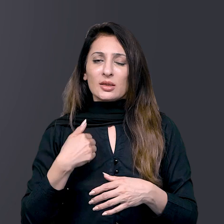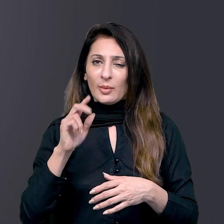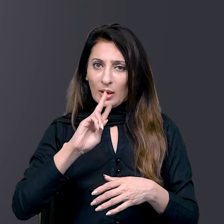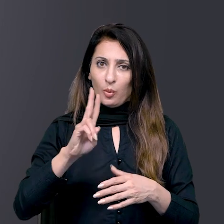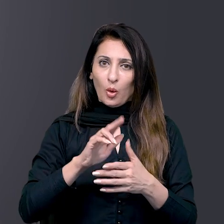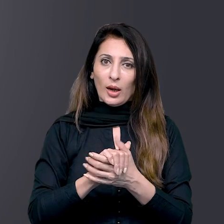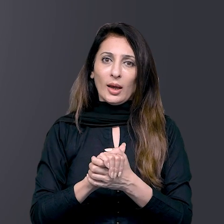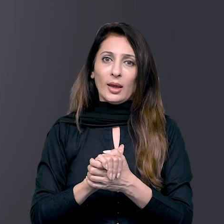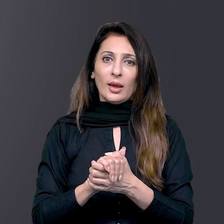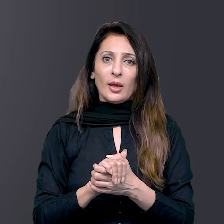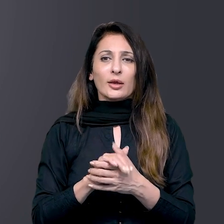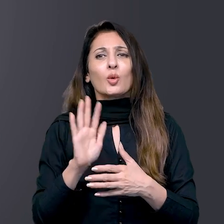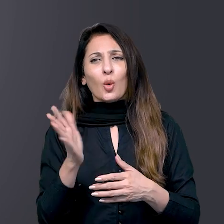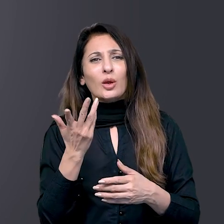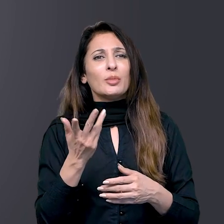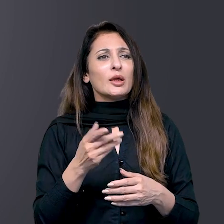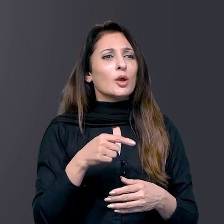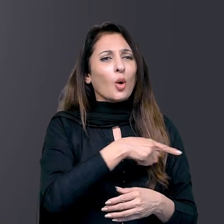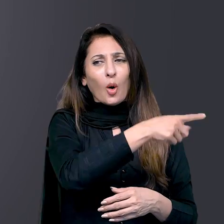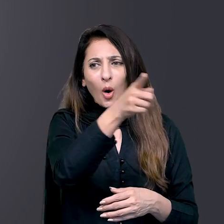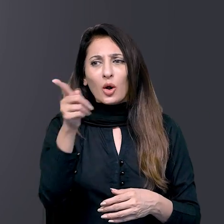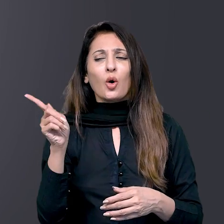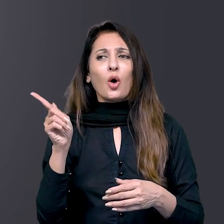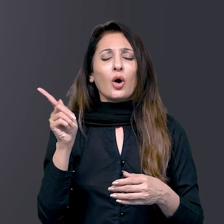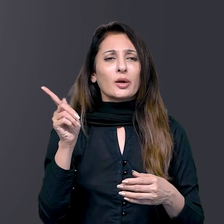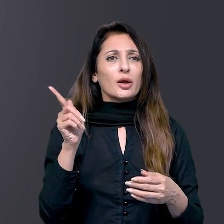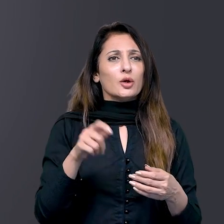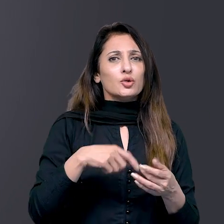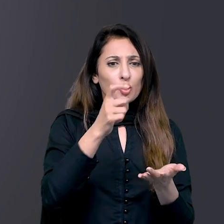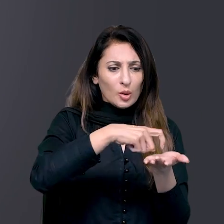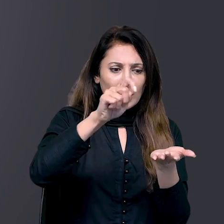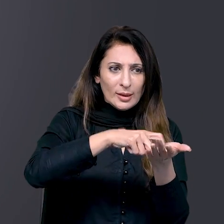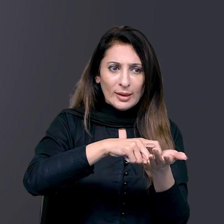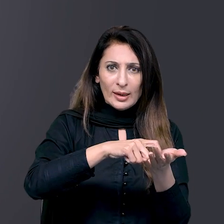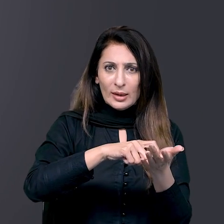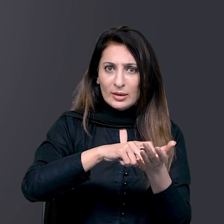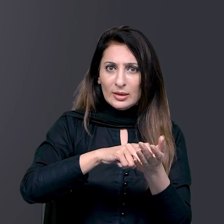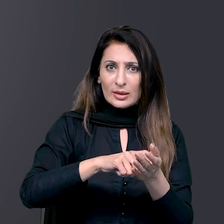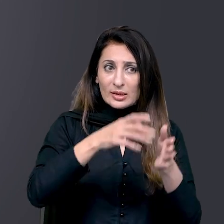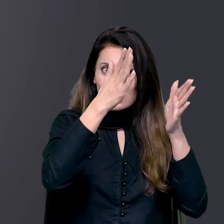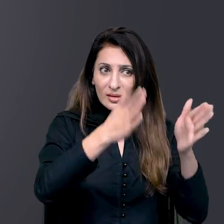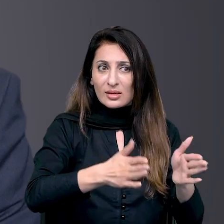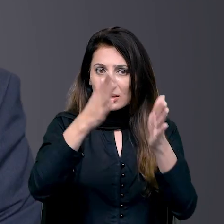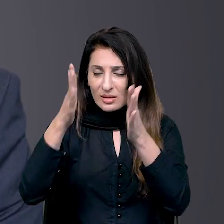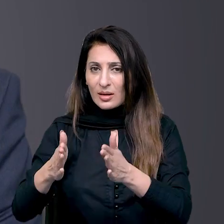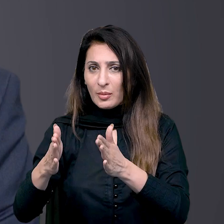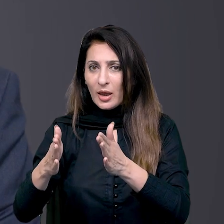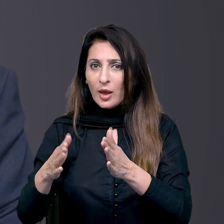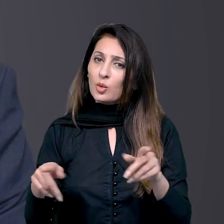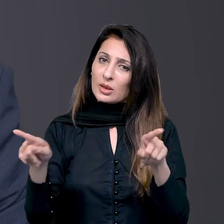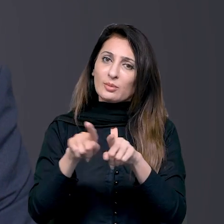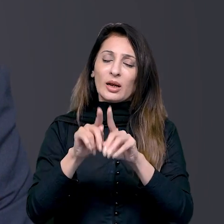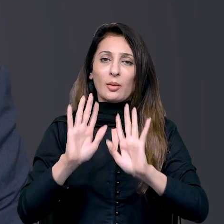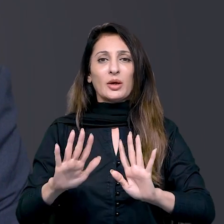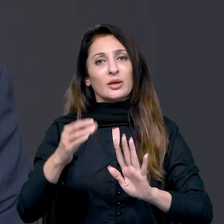other legal system. The problem which really exacerbates is that